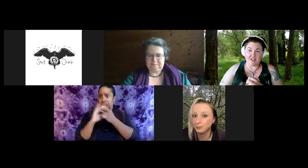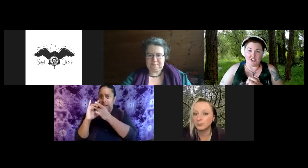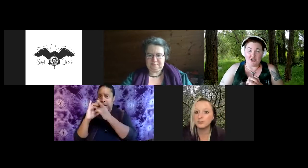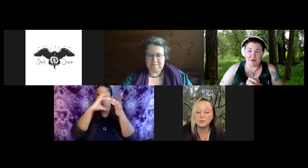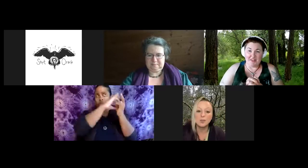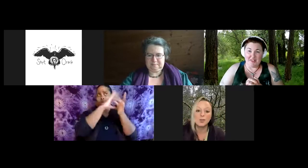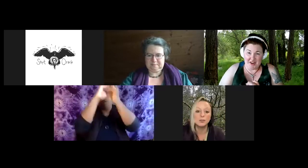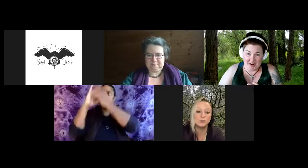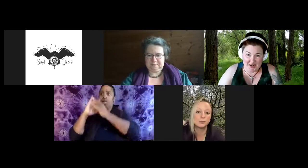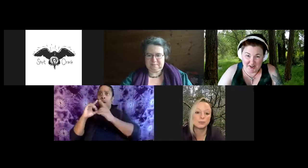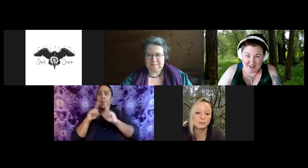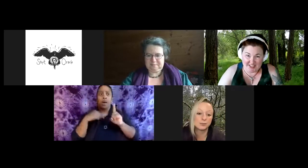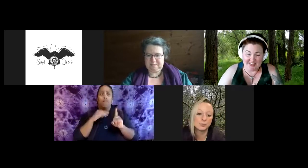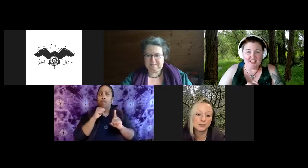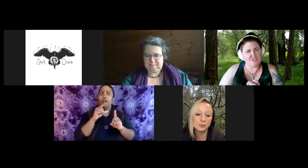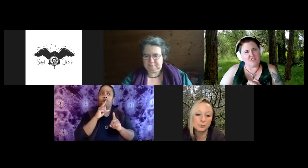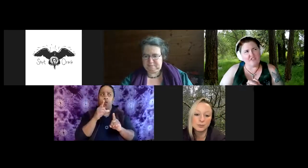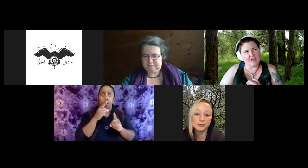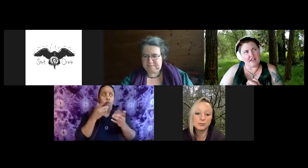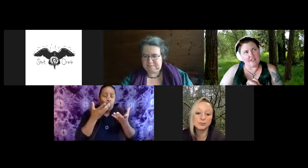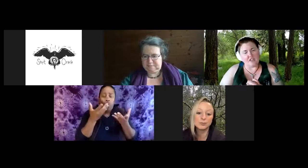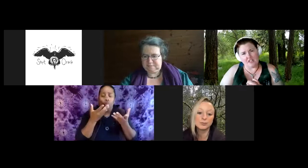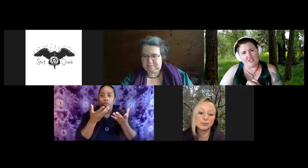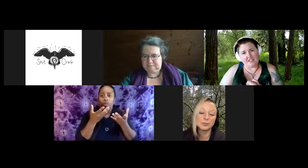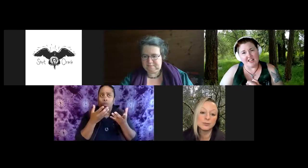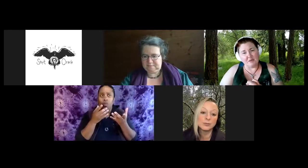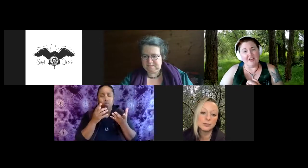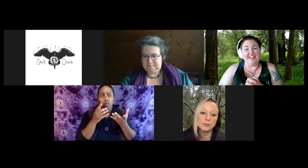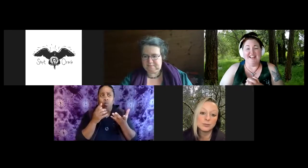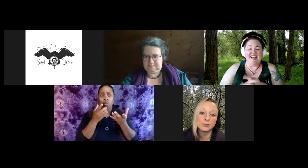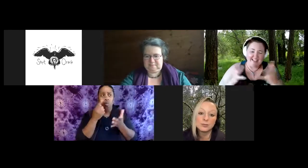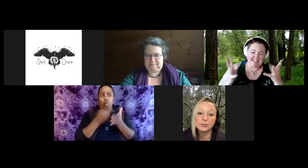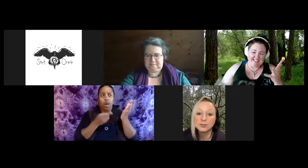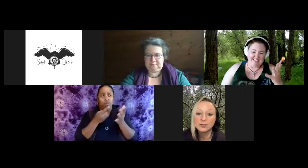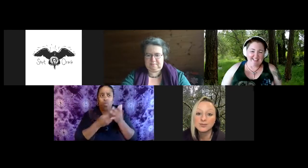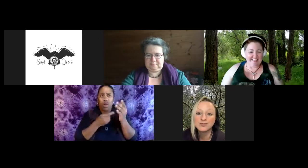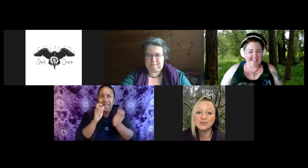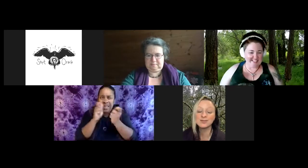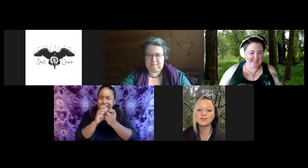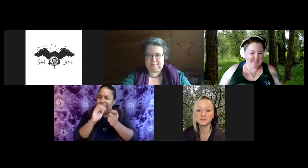just not entirely sure what they are. So sorry for not answering that, but yeah.